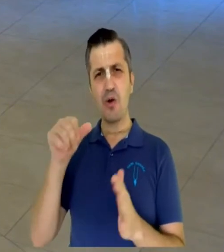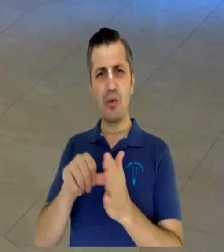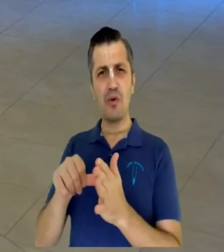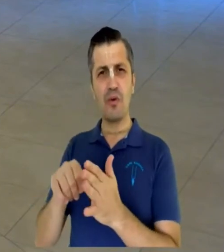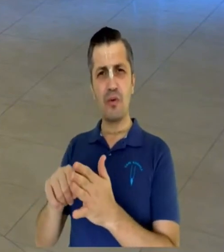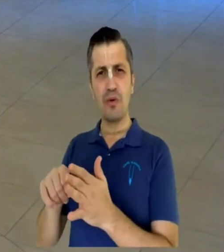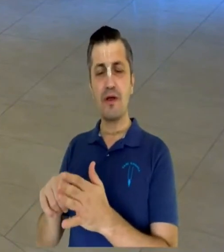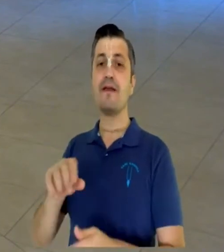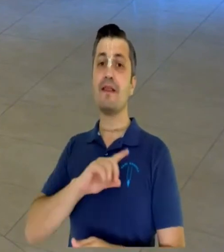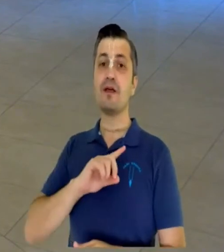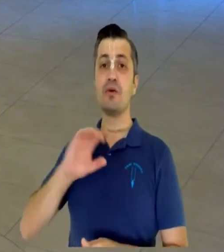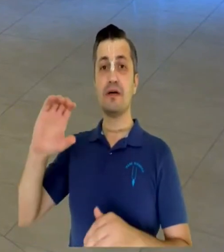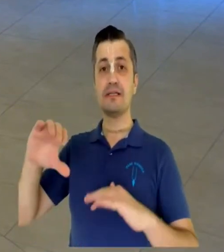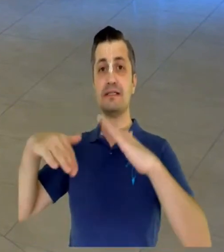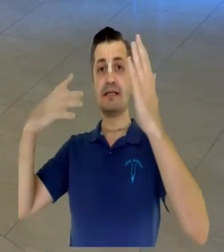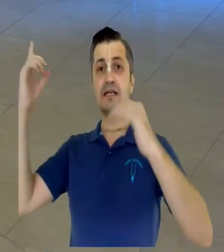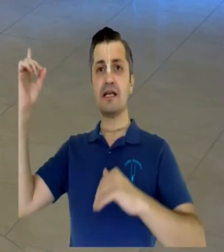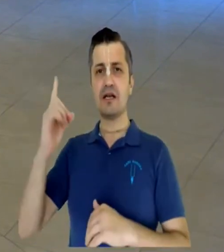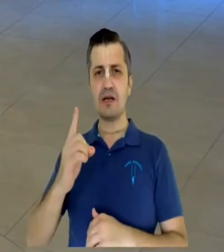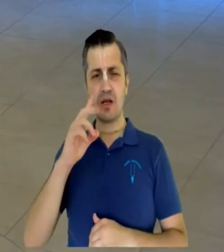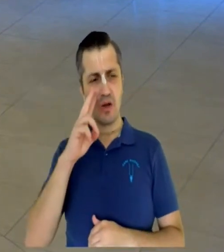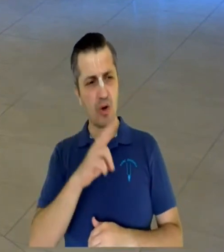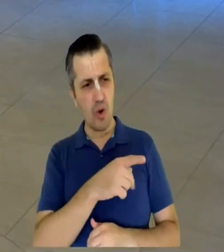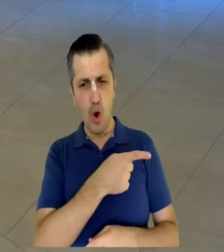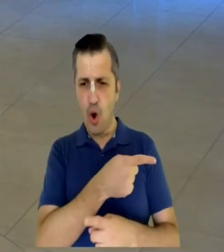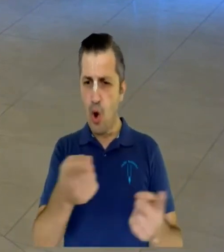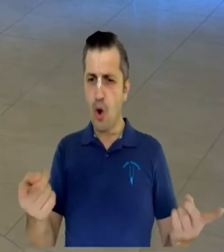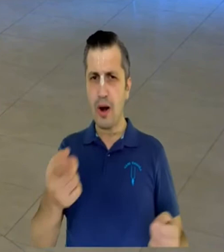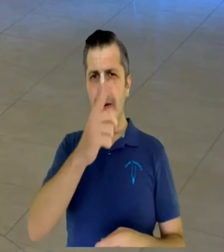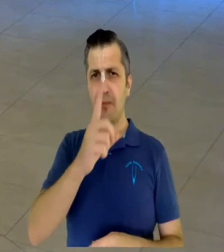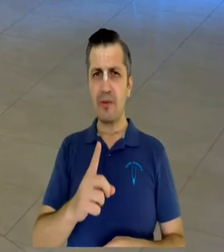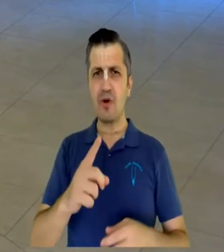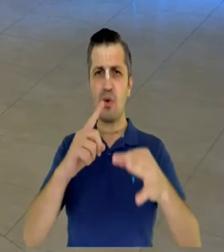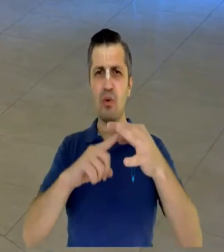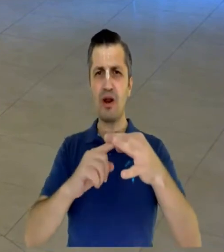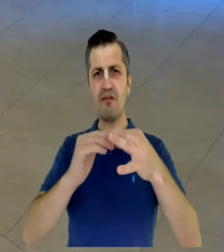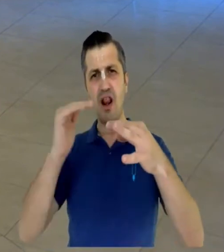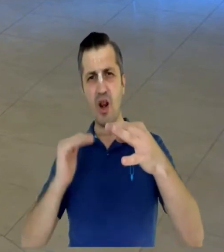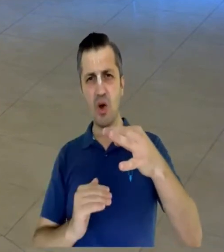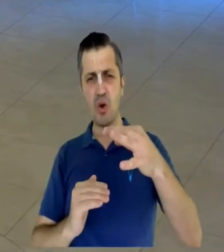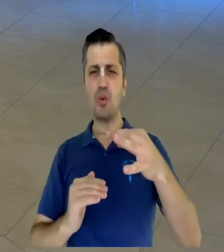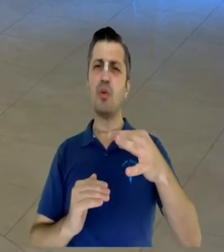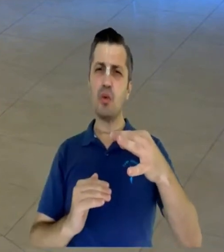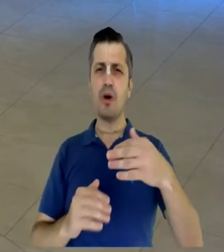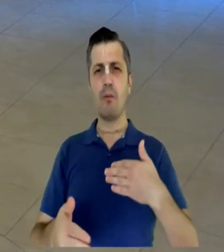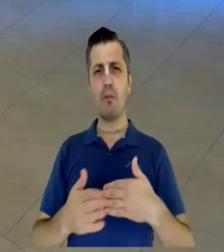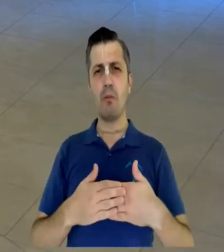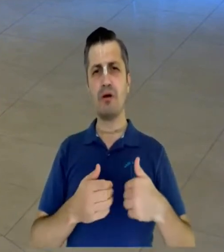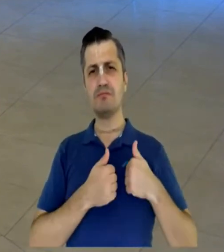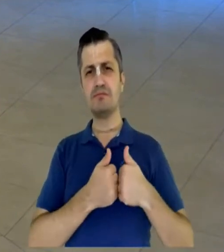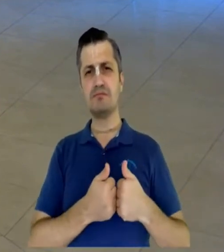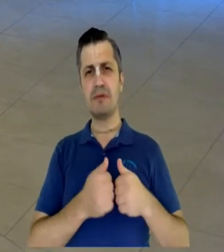actually, because we're less qualified, he has given us extra mercy, whereby we can chant his holy name, which is